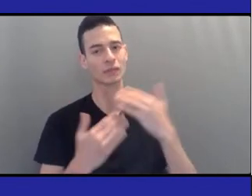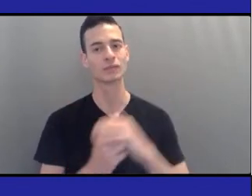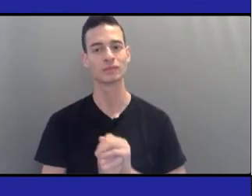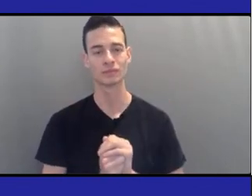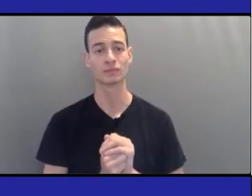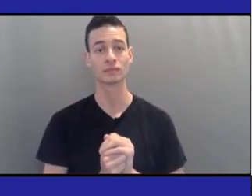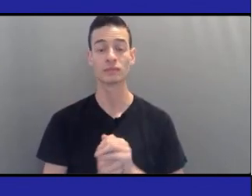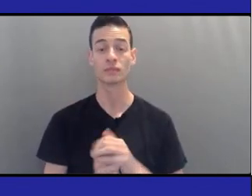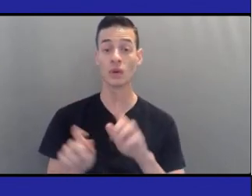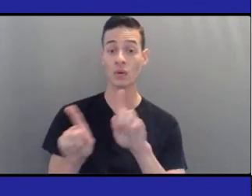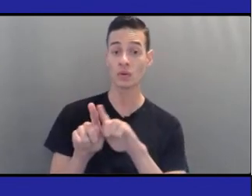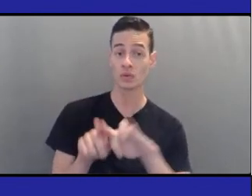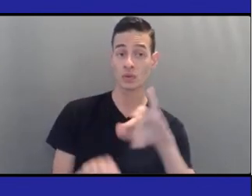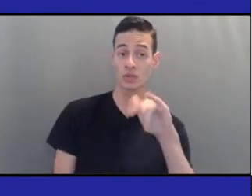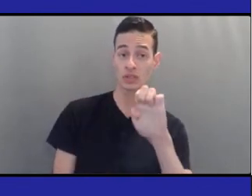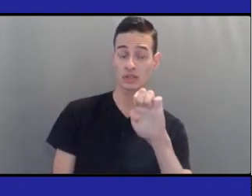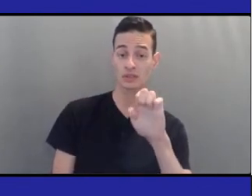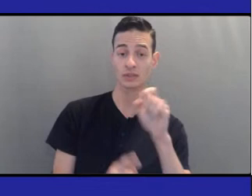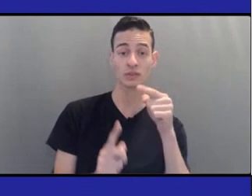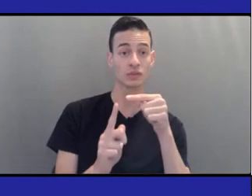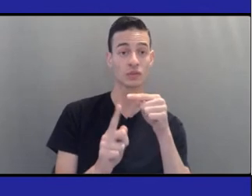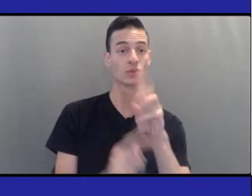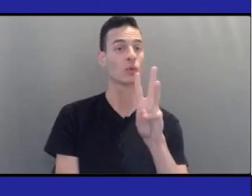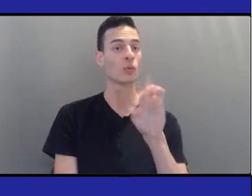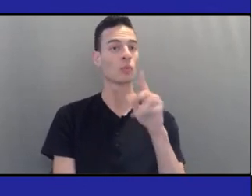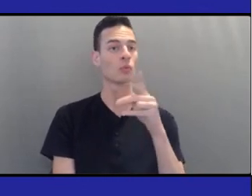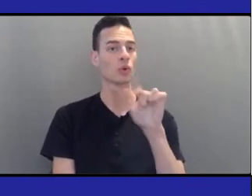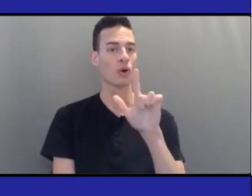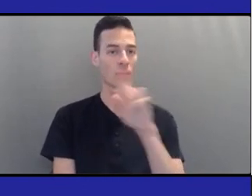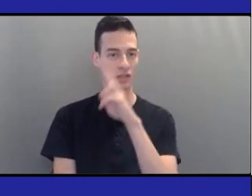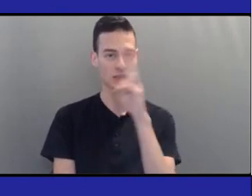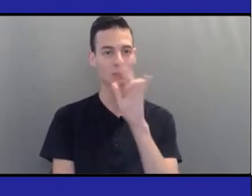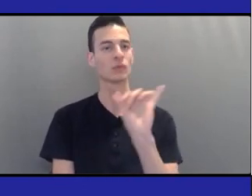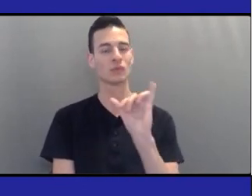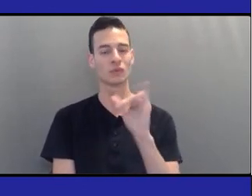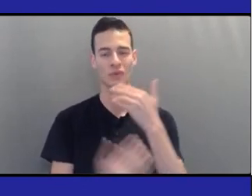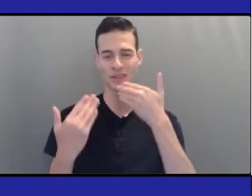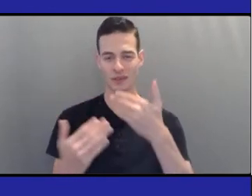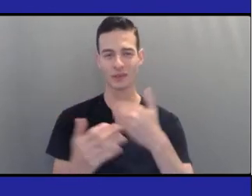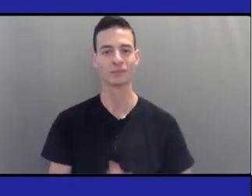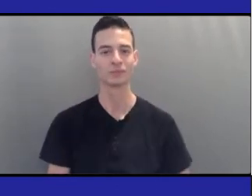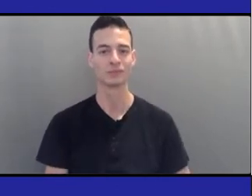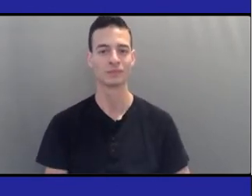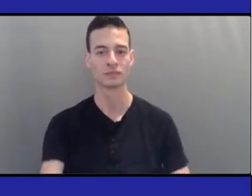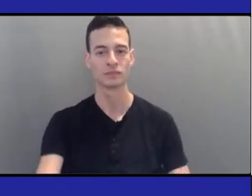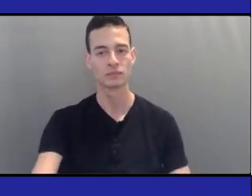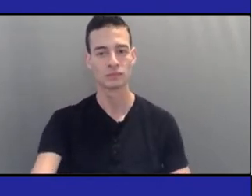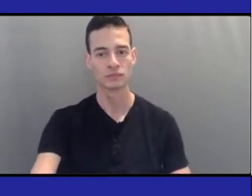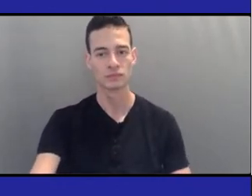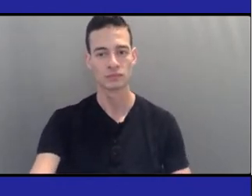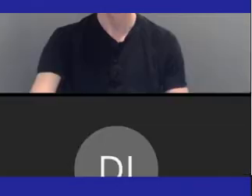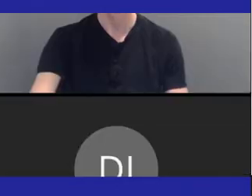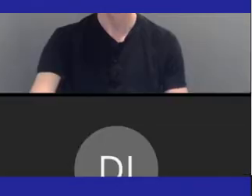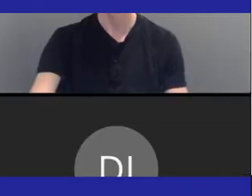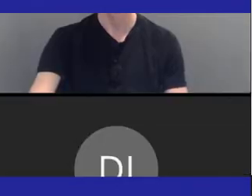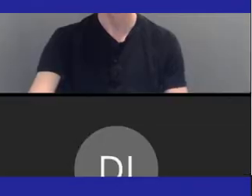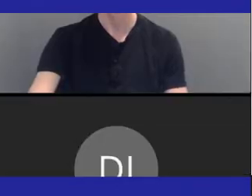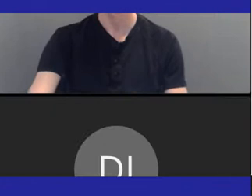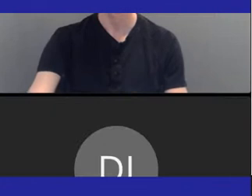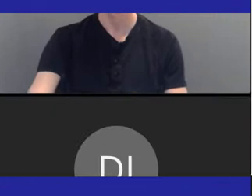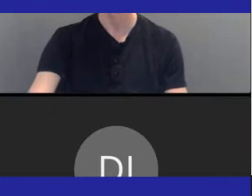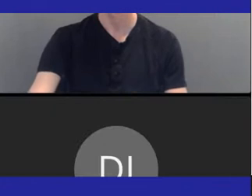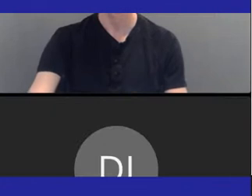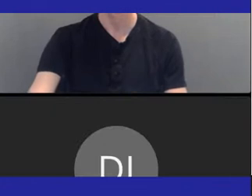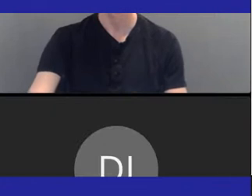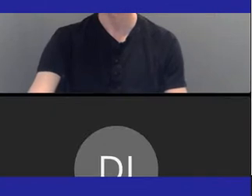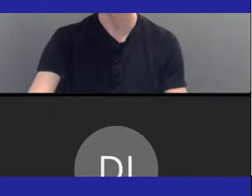Jackie Rowe Adams is at Woolhall and Jacoby. Thank you. Had a busy few weeks. Please also